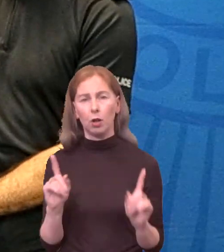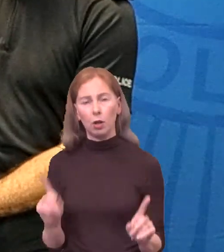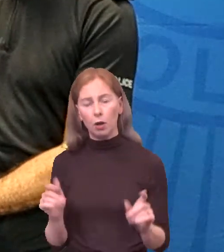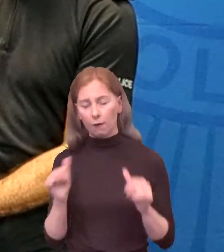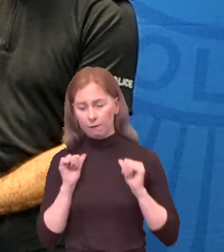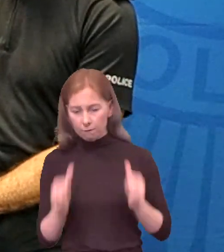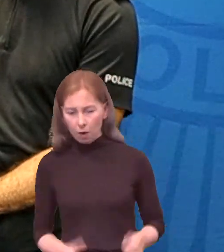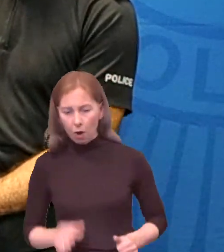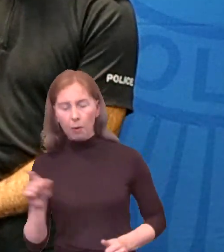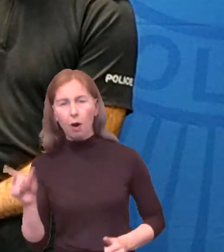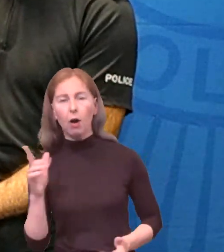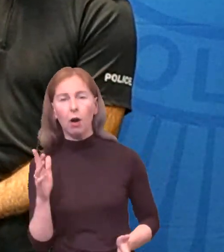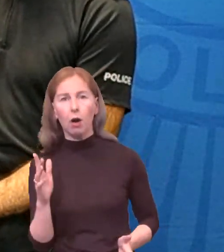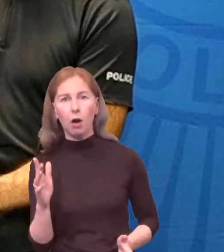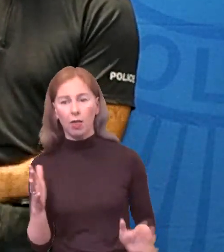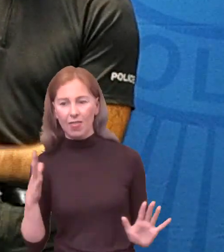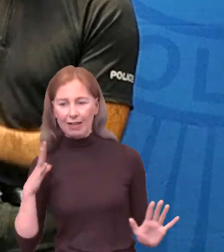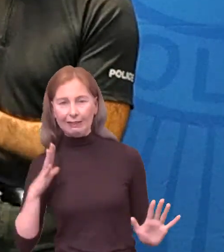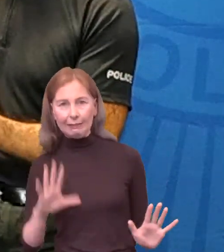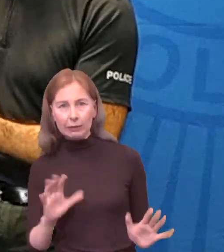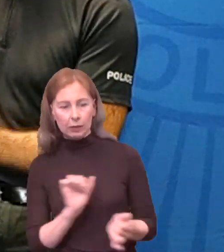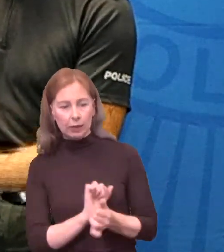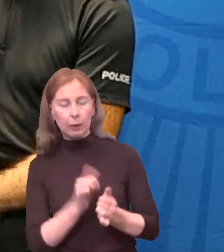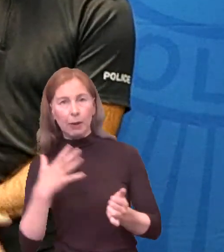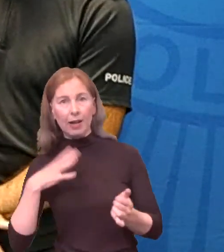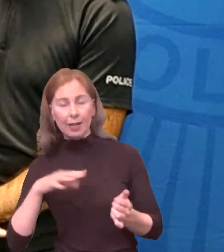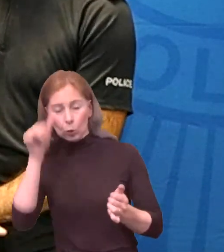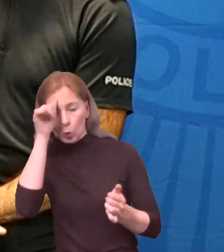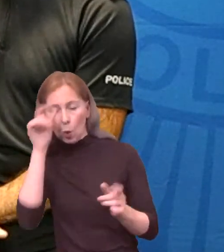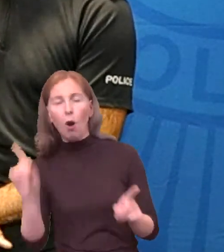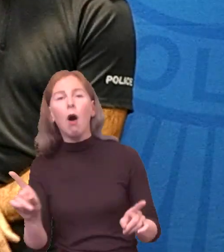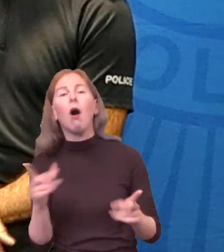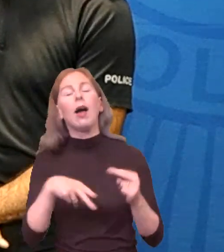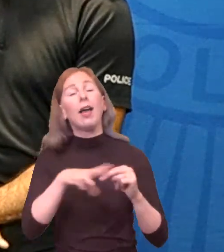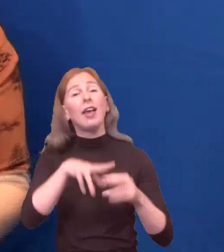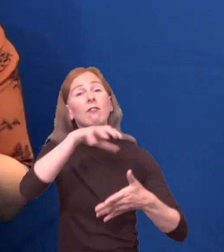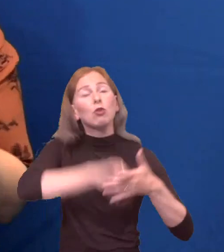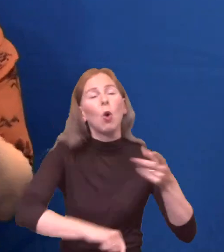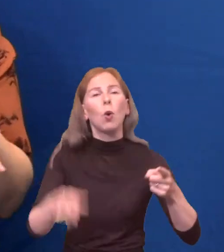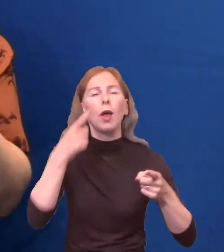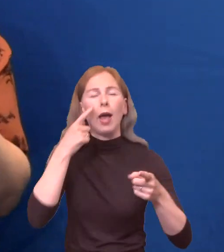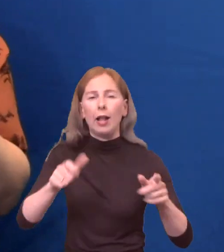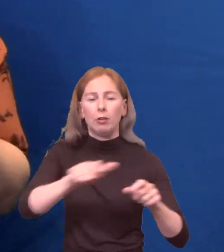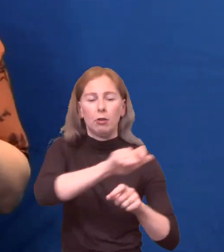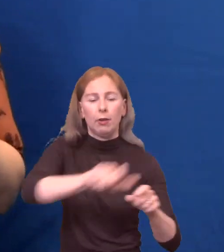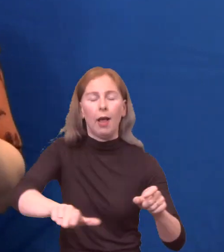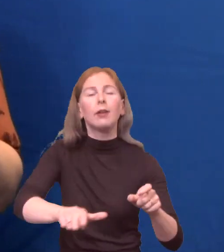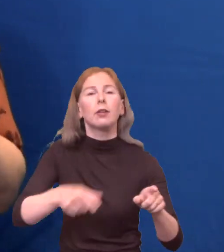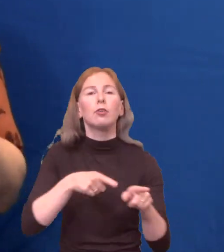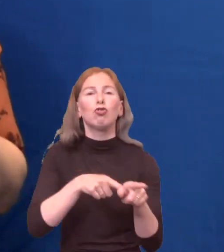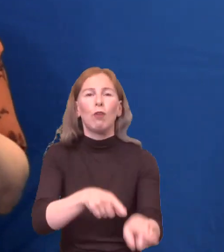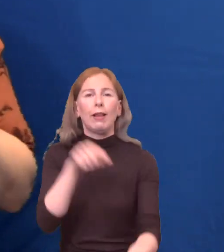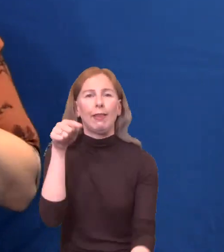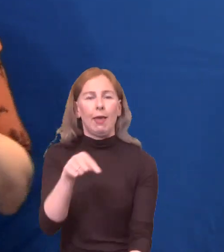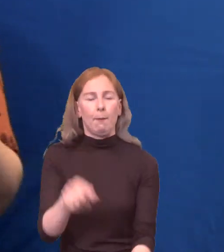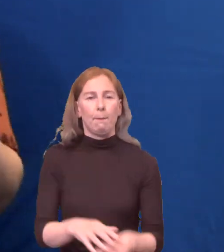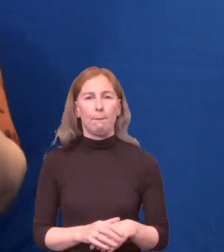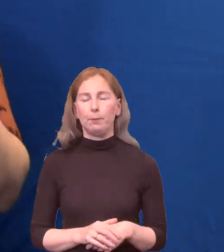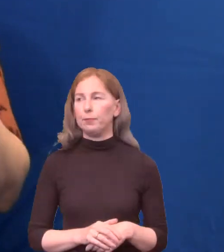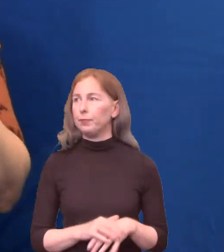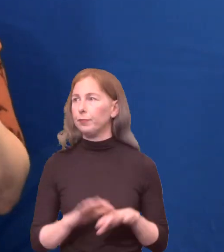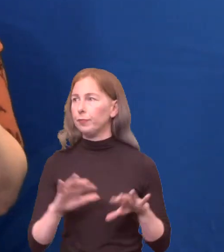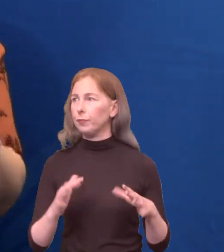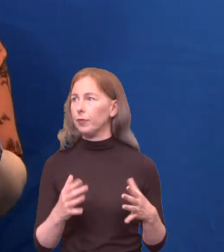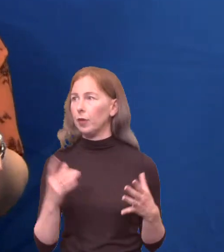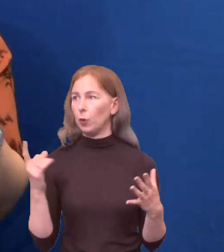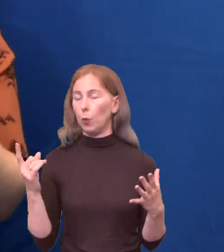farmer or a landowner, and how easily we can trace if it is stolen. So rustling and livestock theft isn't something I've been particularly aware